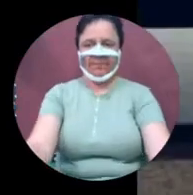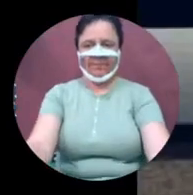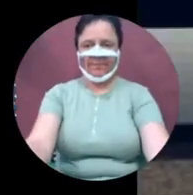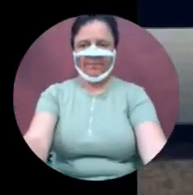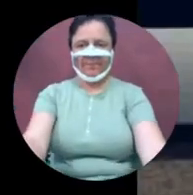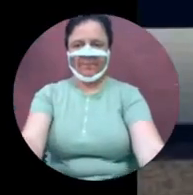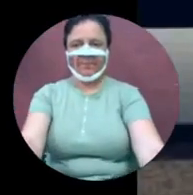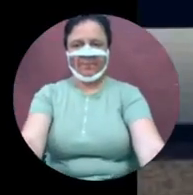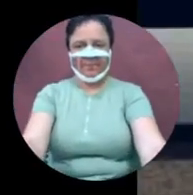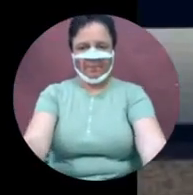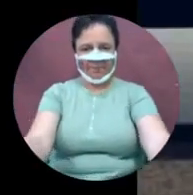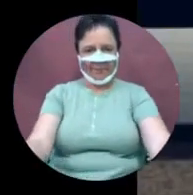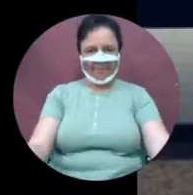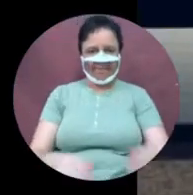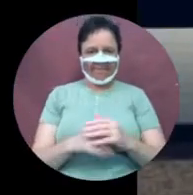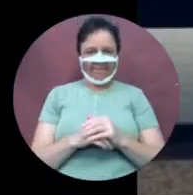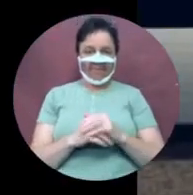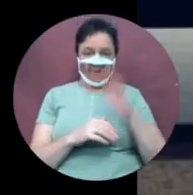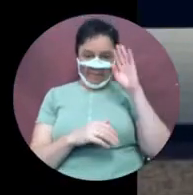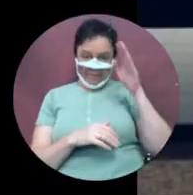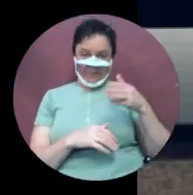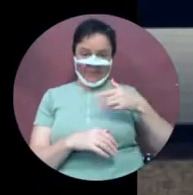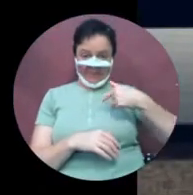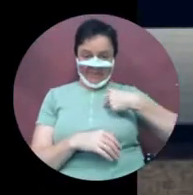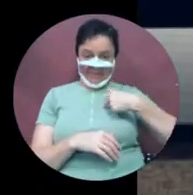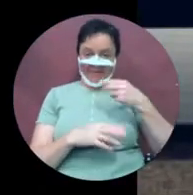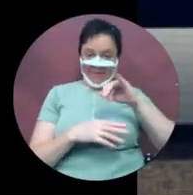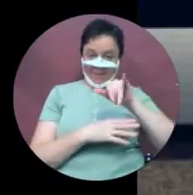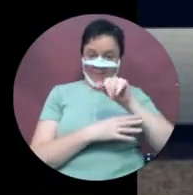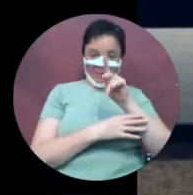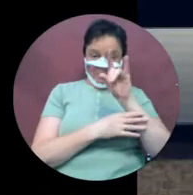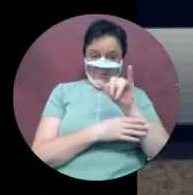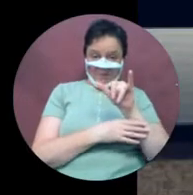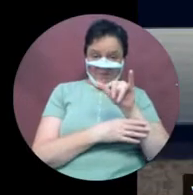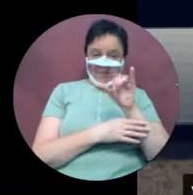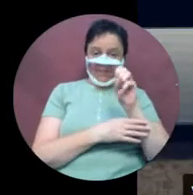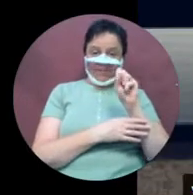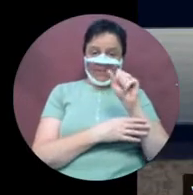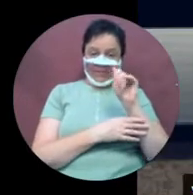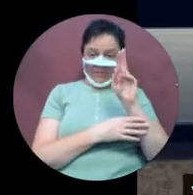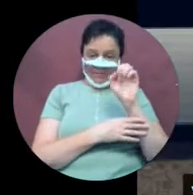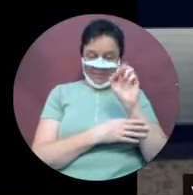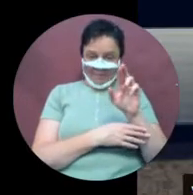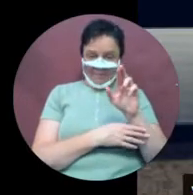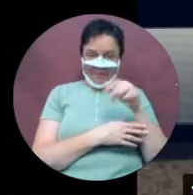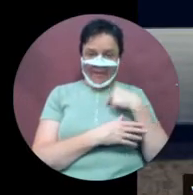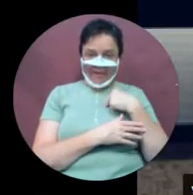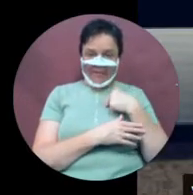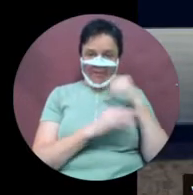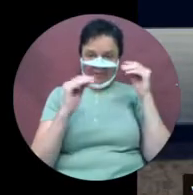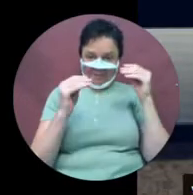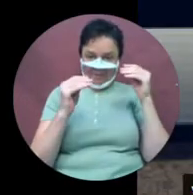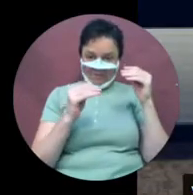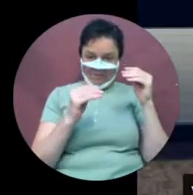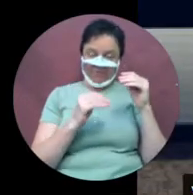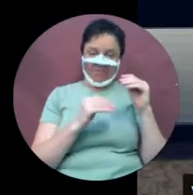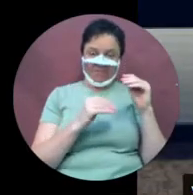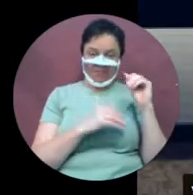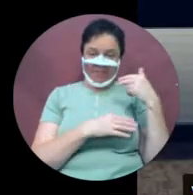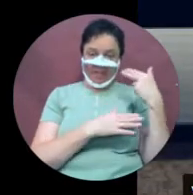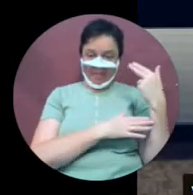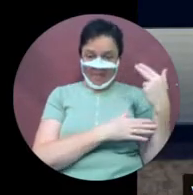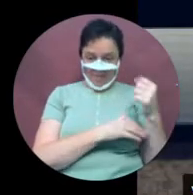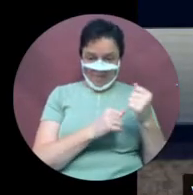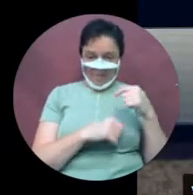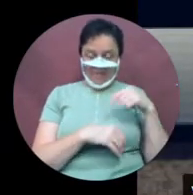Hello, my name is Jody Sauer. I'm a registered nurse, and I'd like to welcome you to this SOESD Health course. In this course,